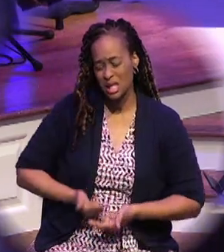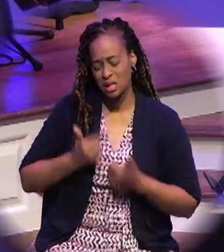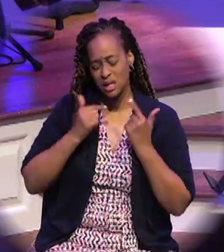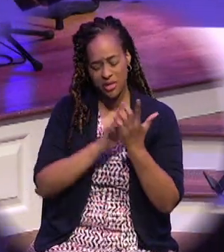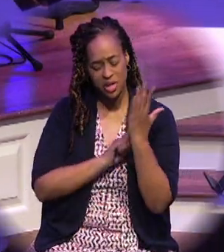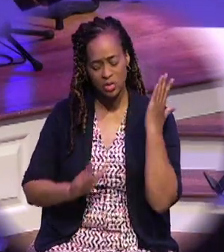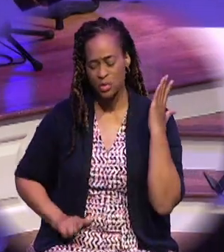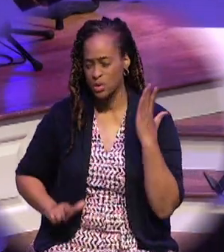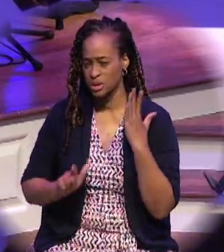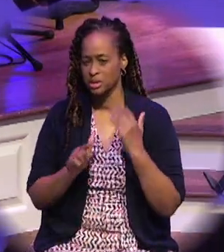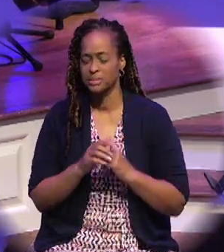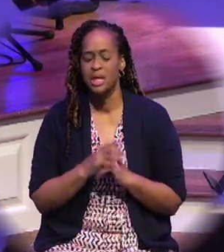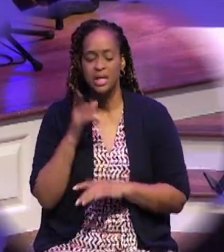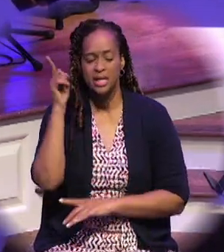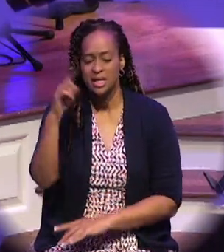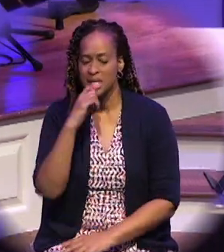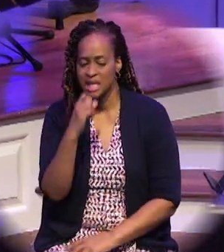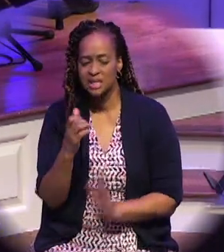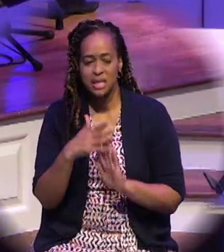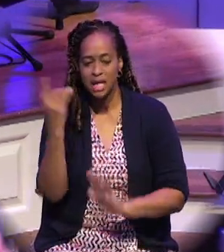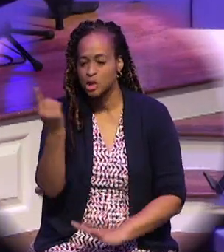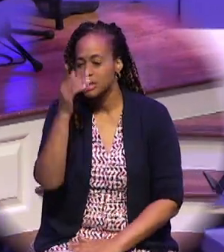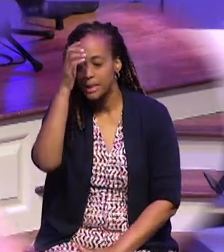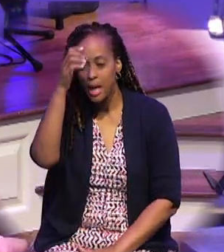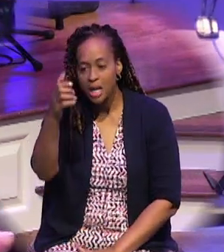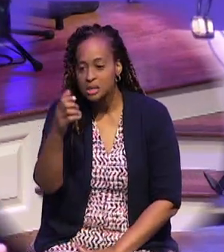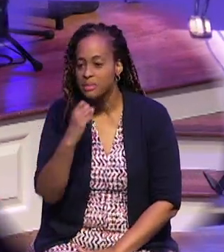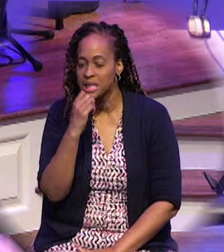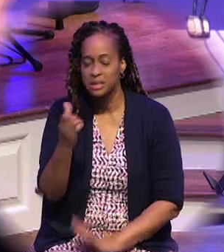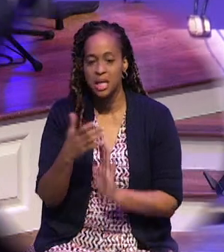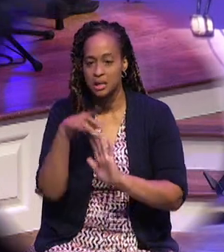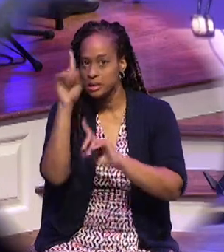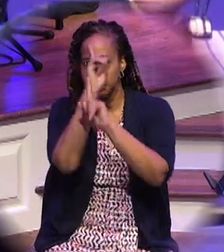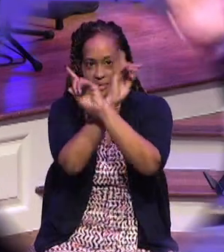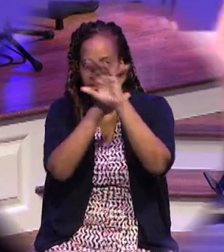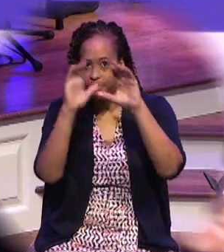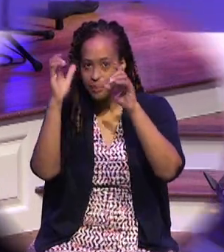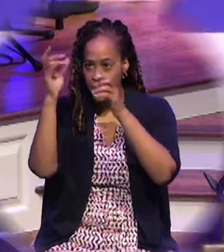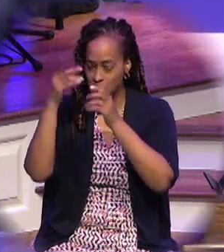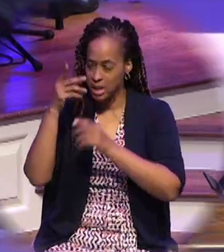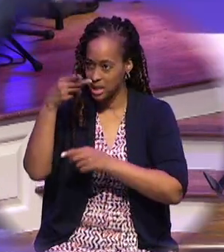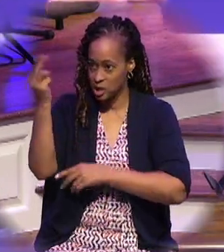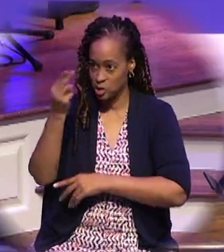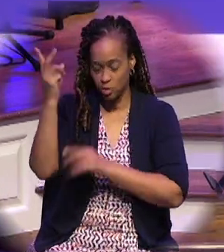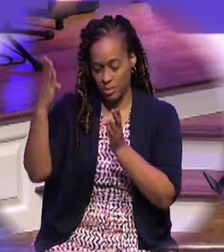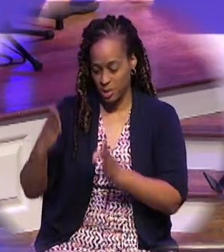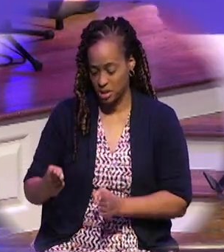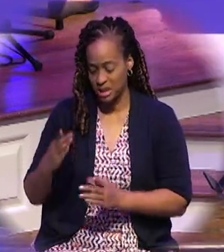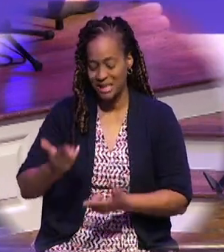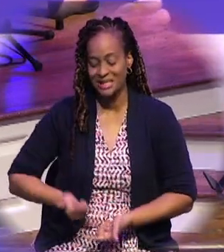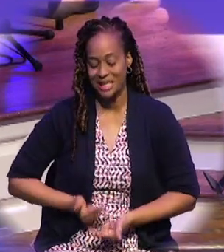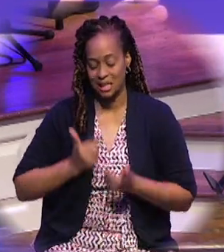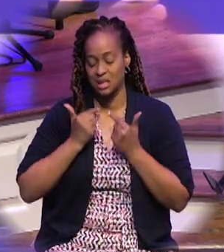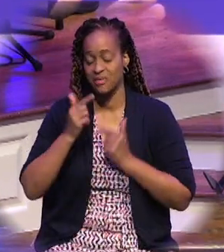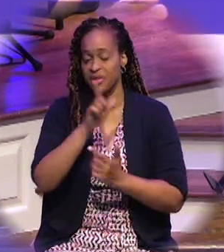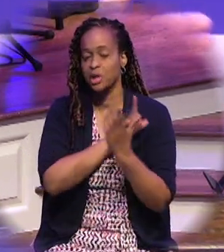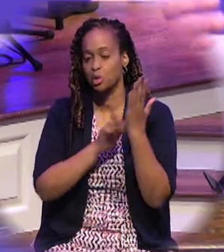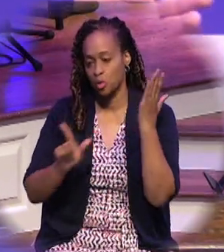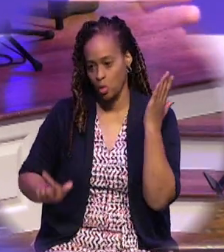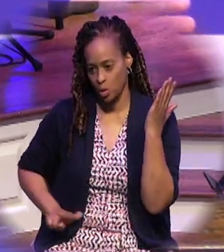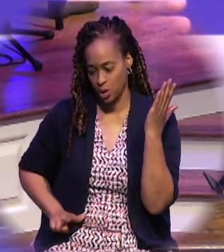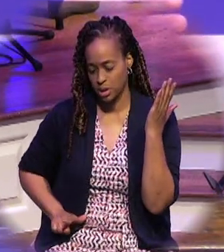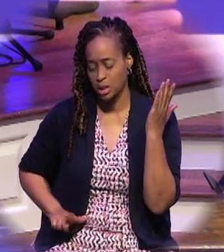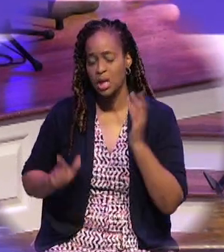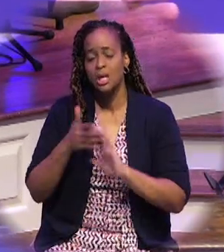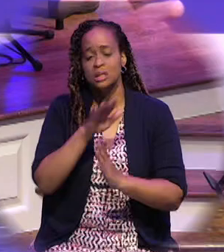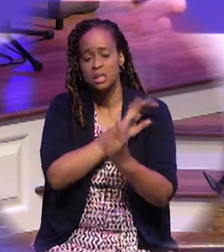not just an idea. He's not a concept. He's not just a figure in history. He is a living Lord. Through the